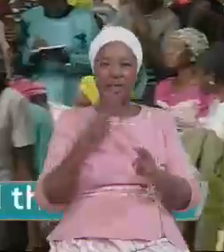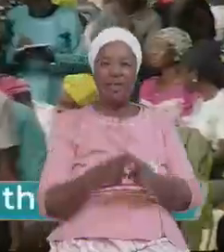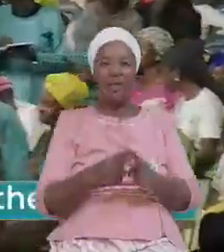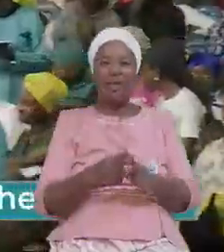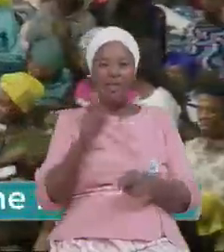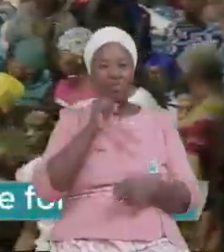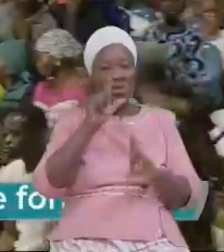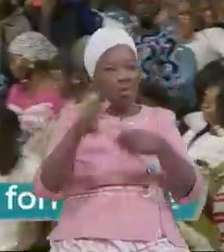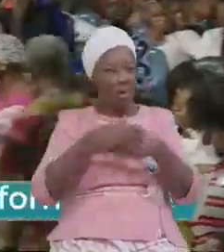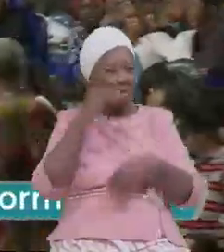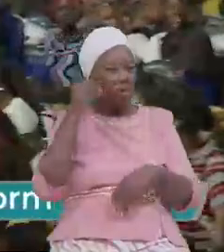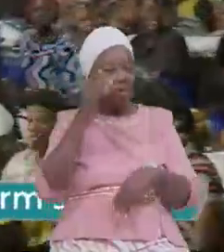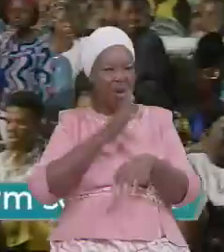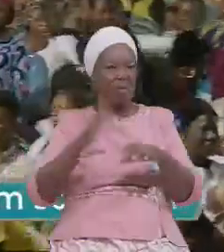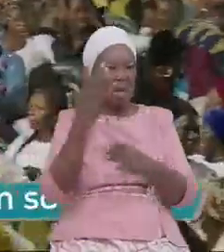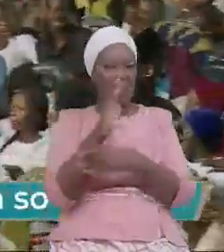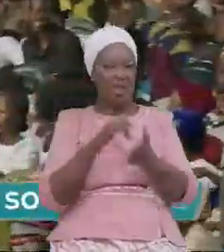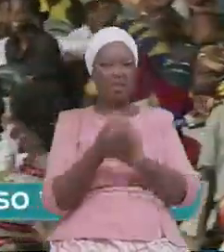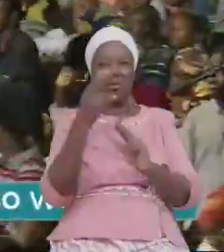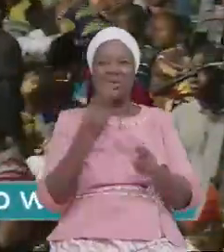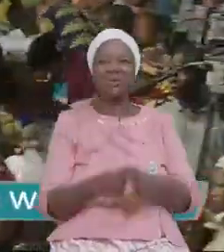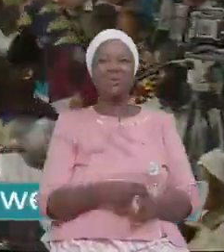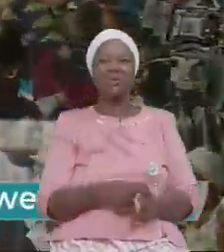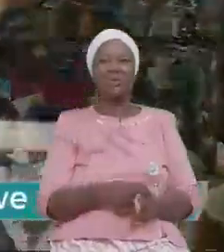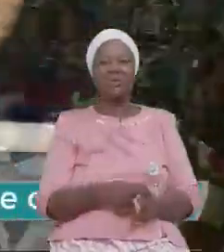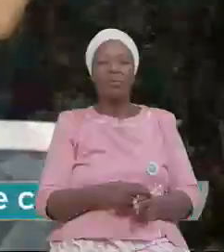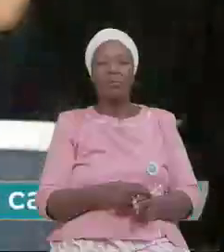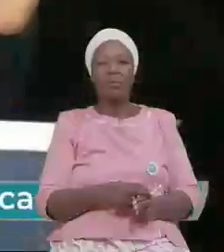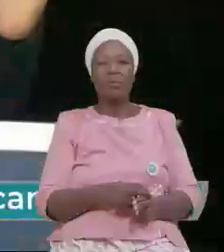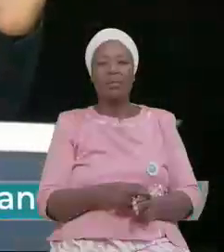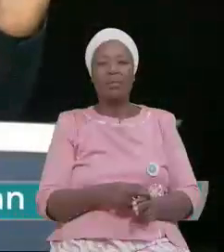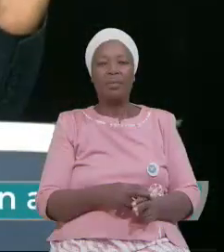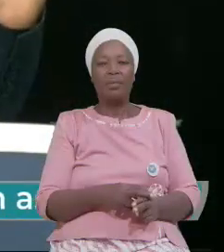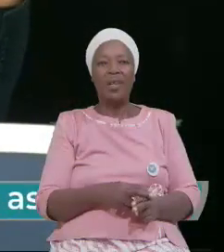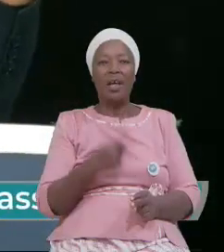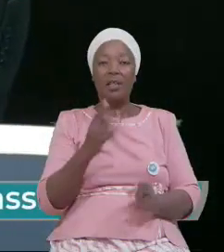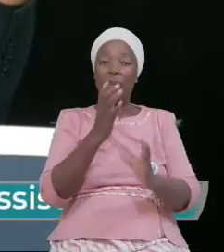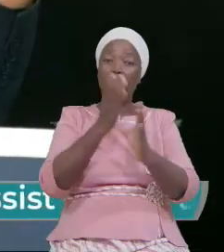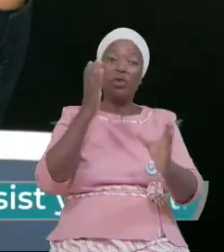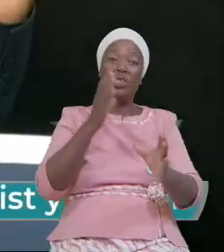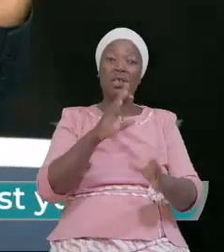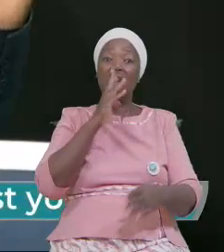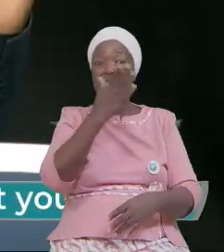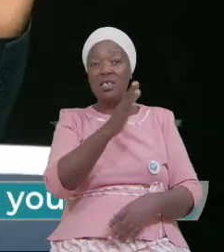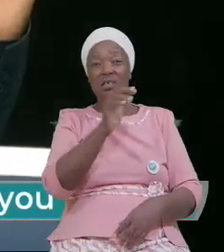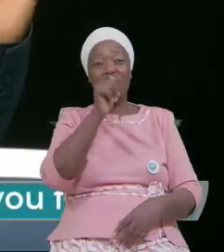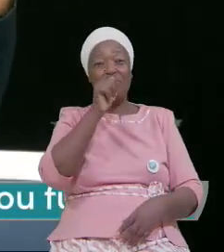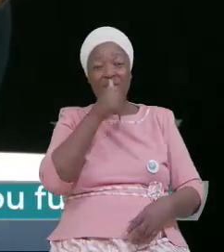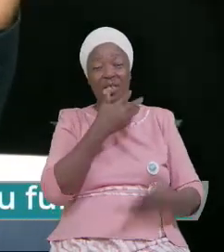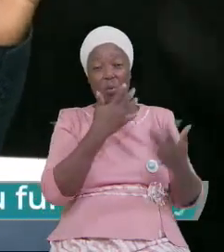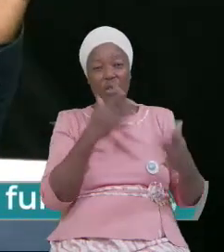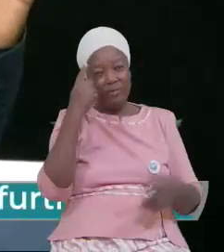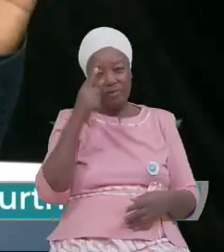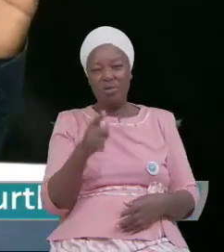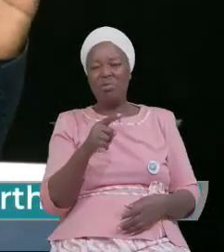home empty-handed. The bus drivers are patiently waiting